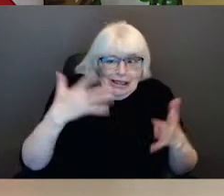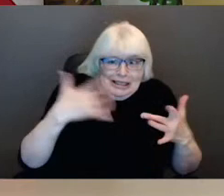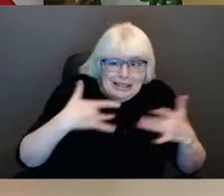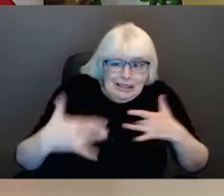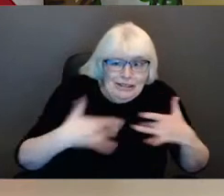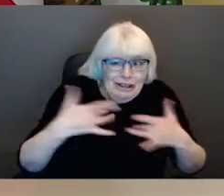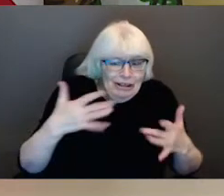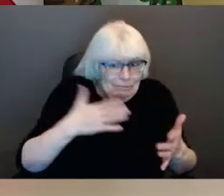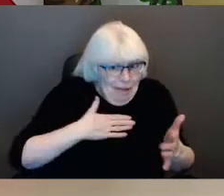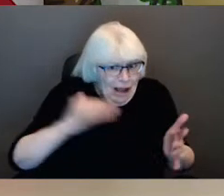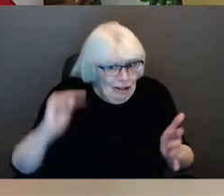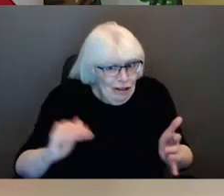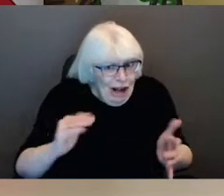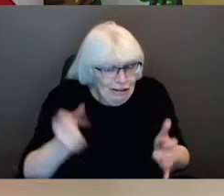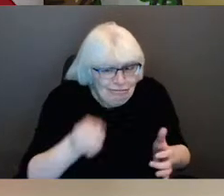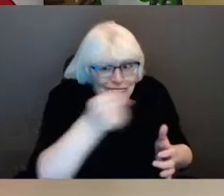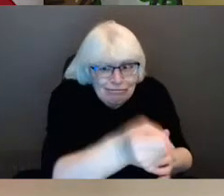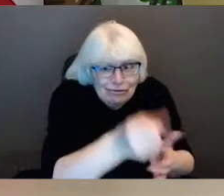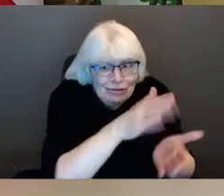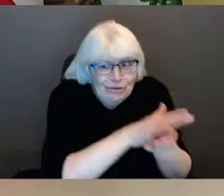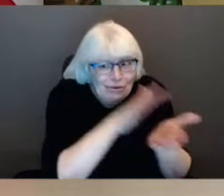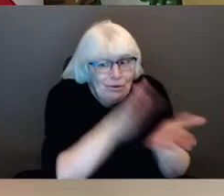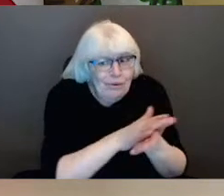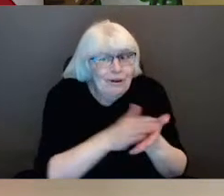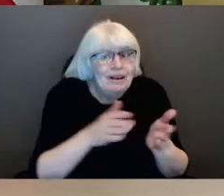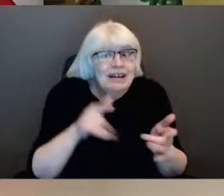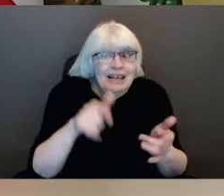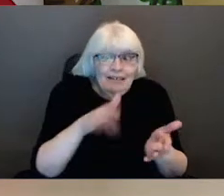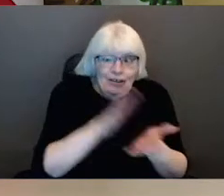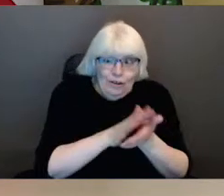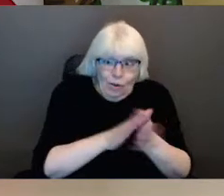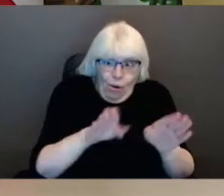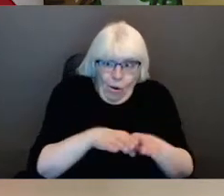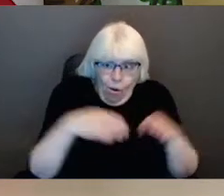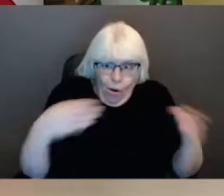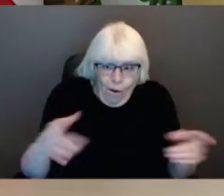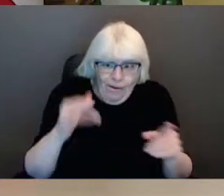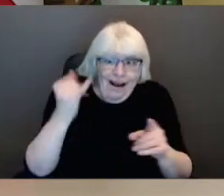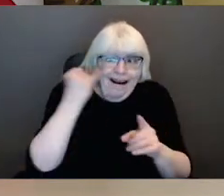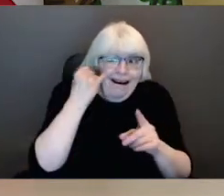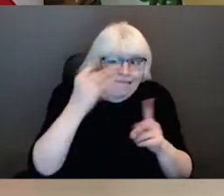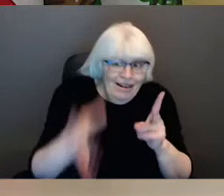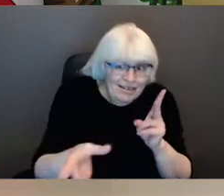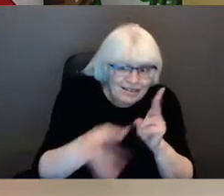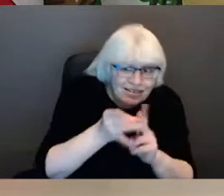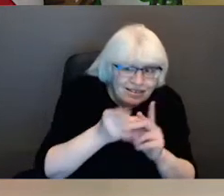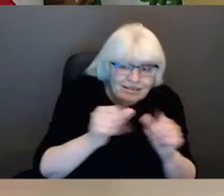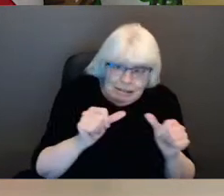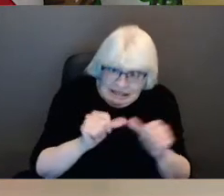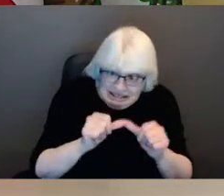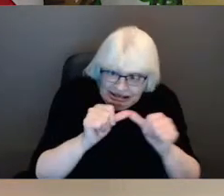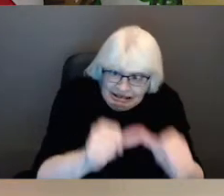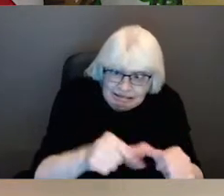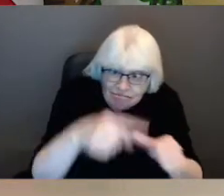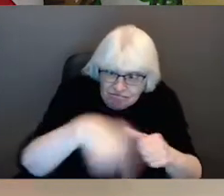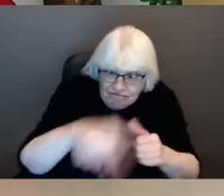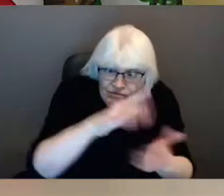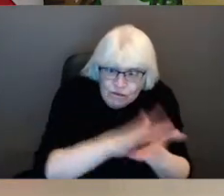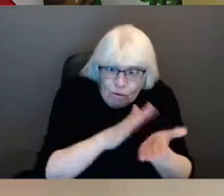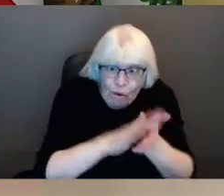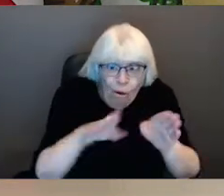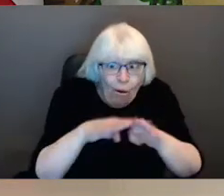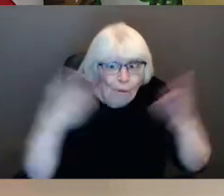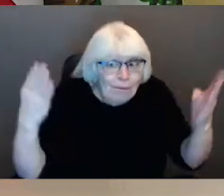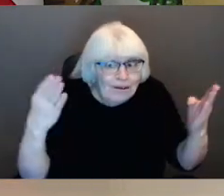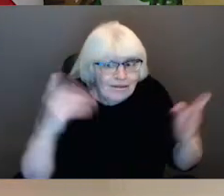as opposed to closing them when we see COVID cases in schools? Well, I mean, I think it's part of what the whole country is